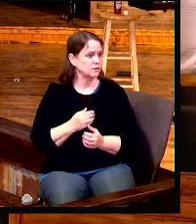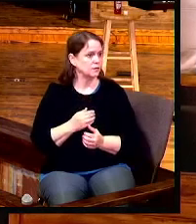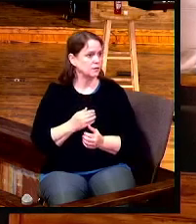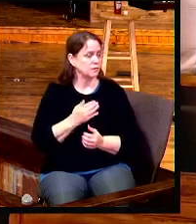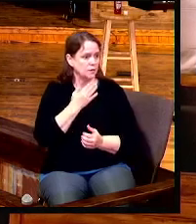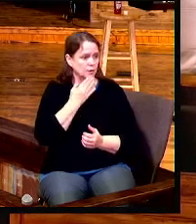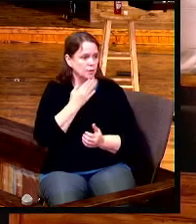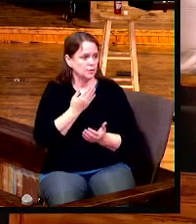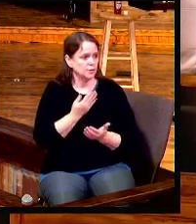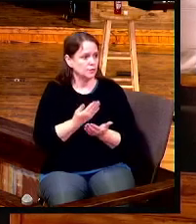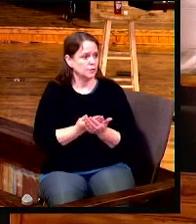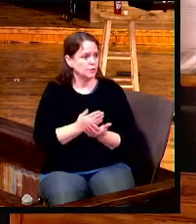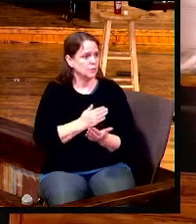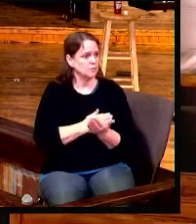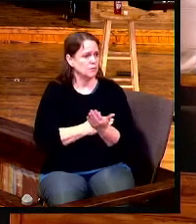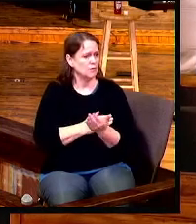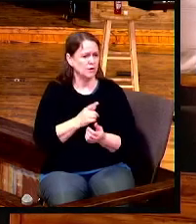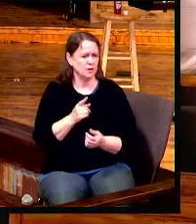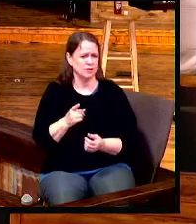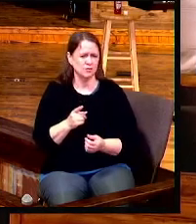up, you're stupid."